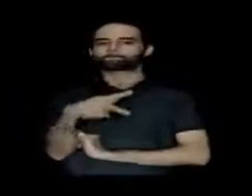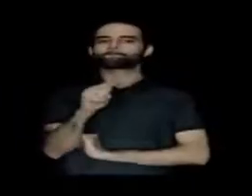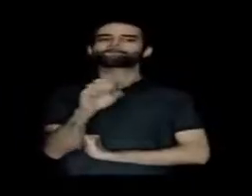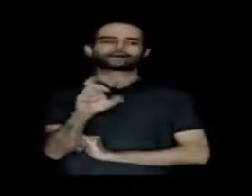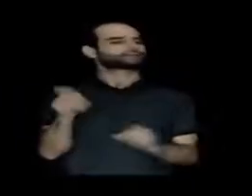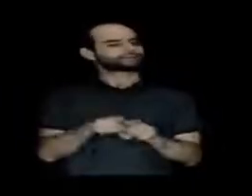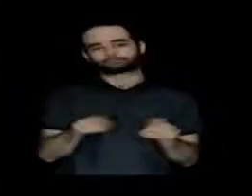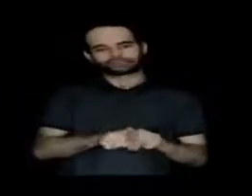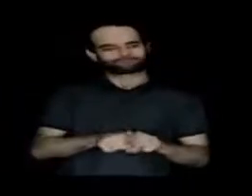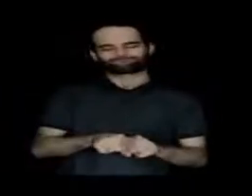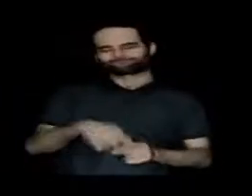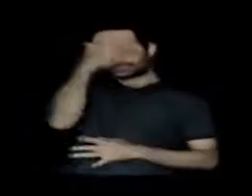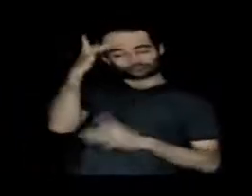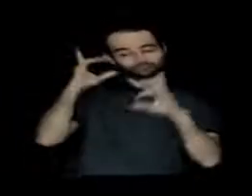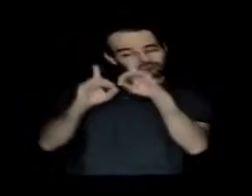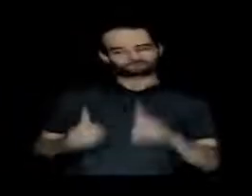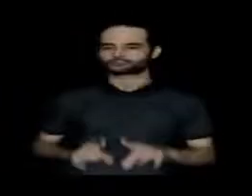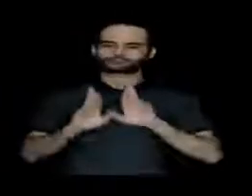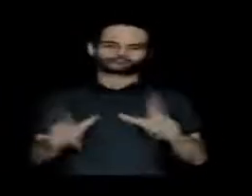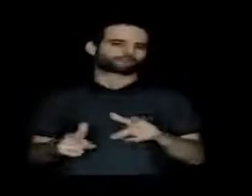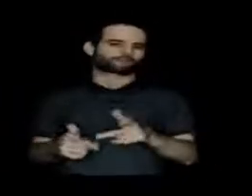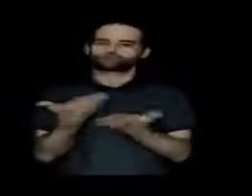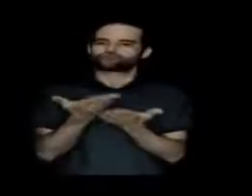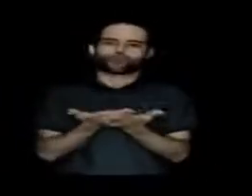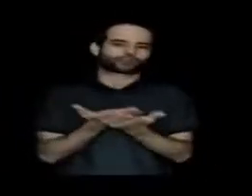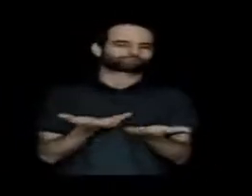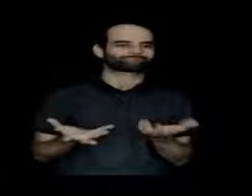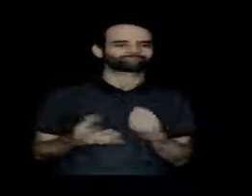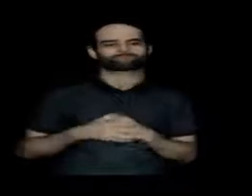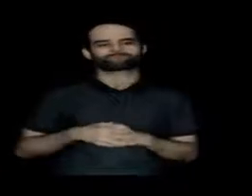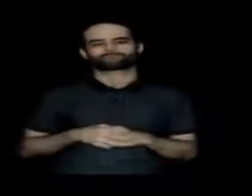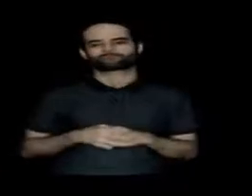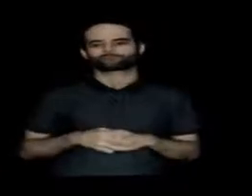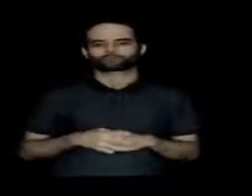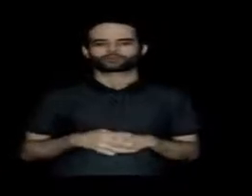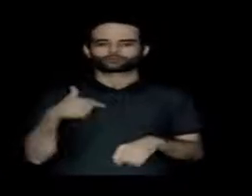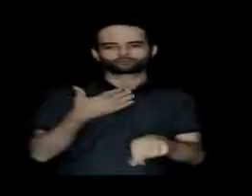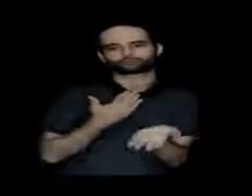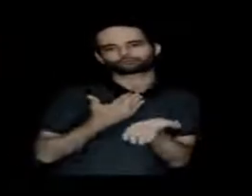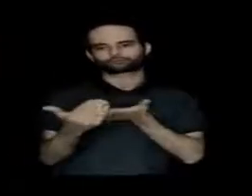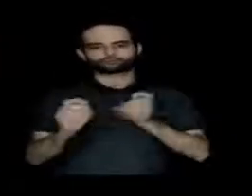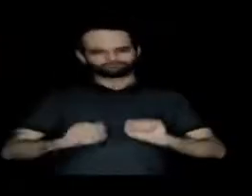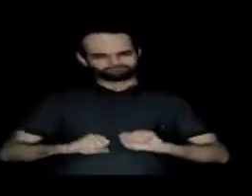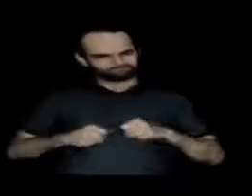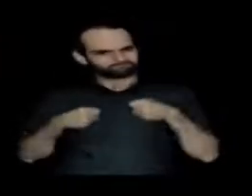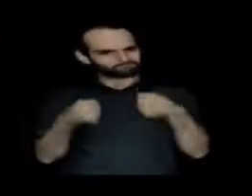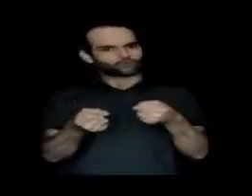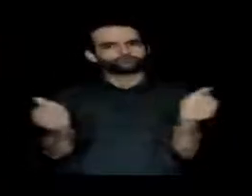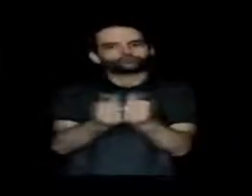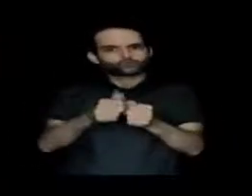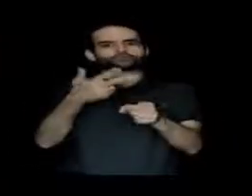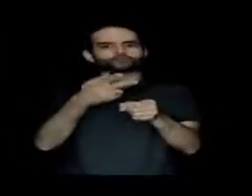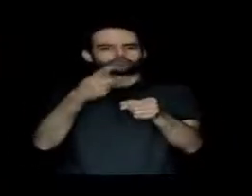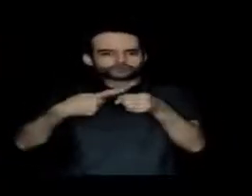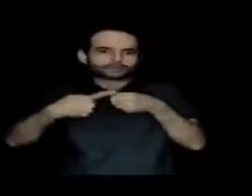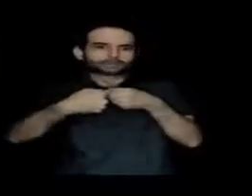learned Braille, I learned Libras, I took several other courses. With everything adapted in Guanambi,